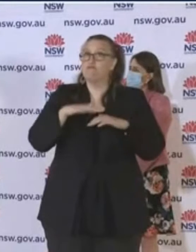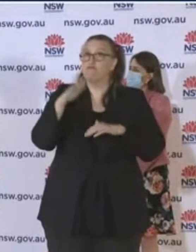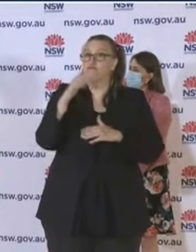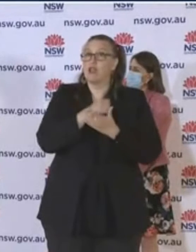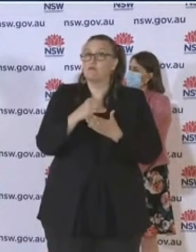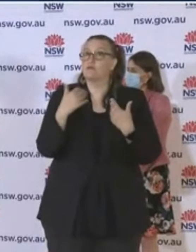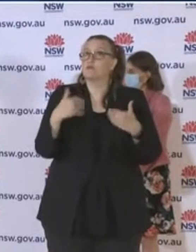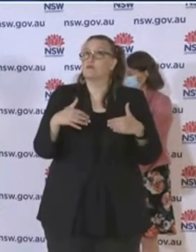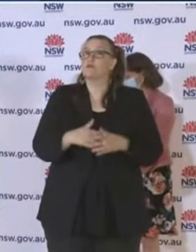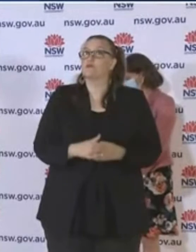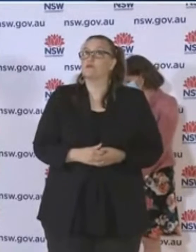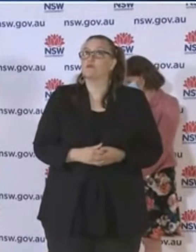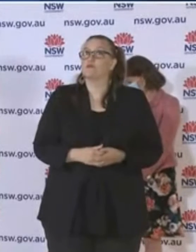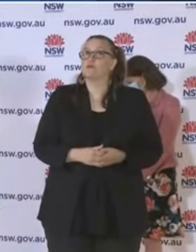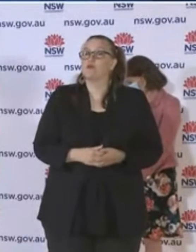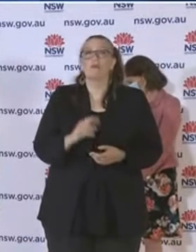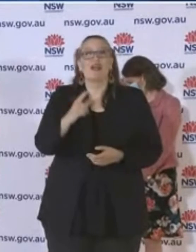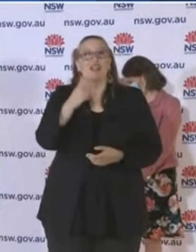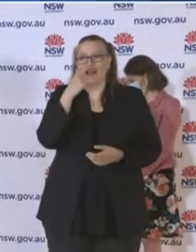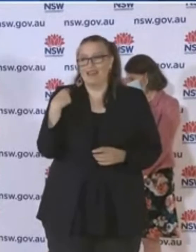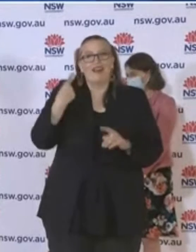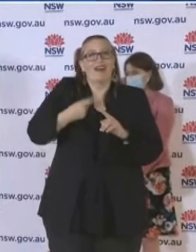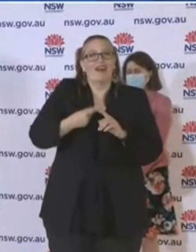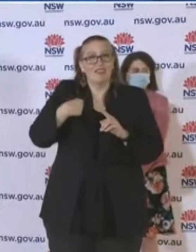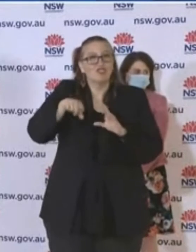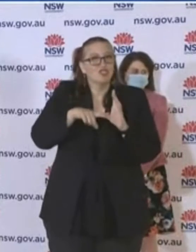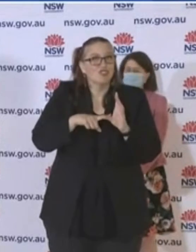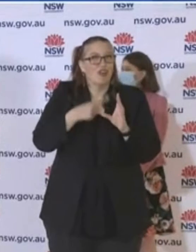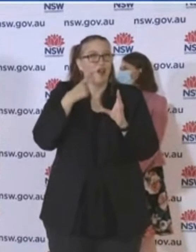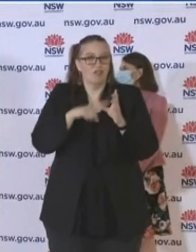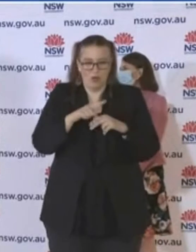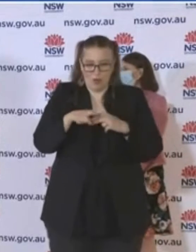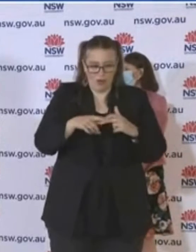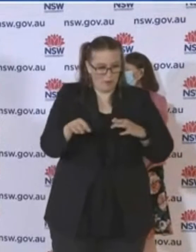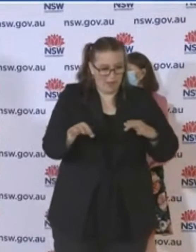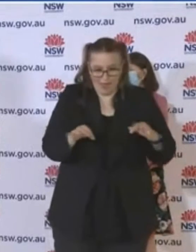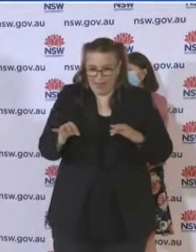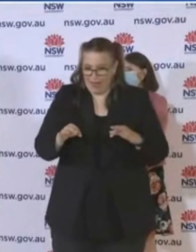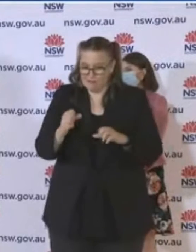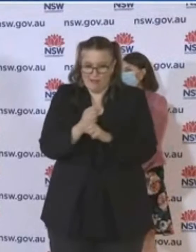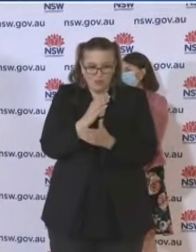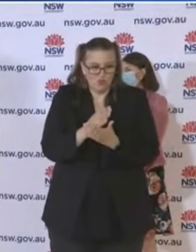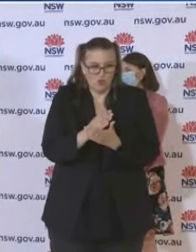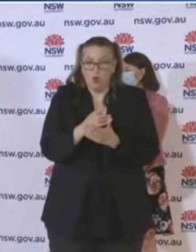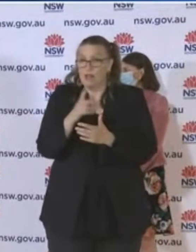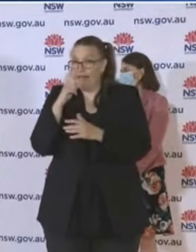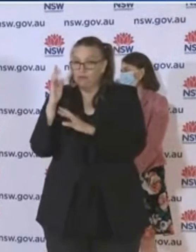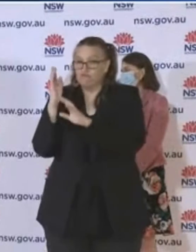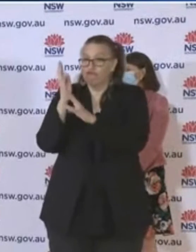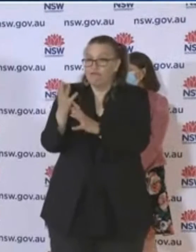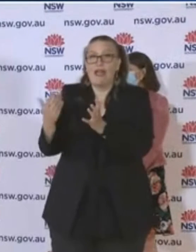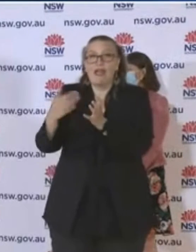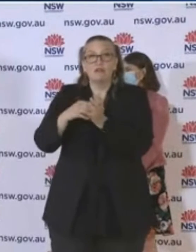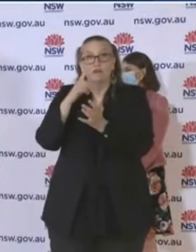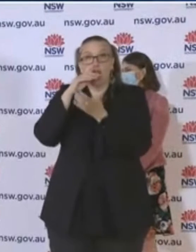districts to make sure that there's capacity for additional people who, should they need intensive care and to be in